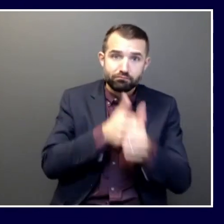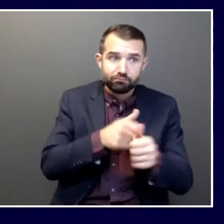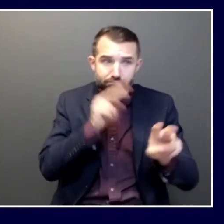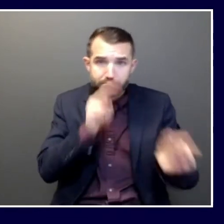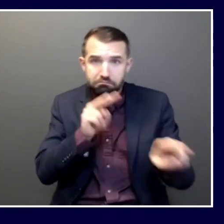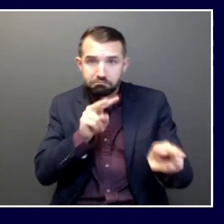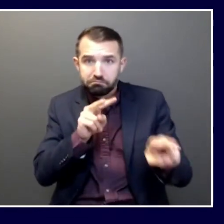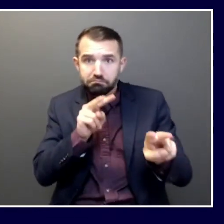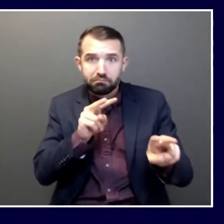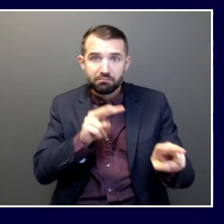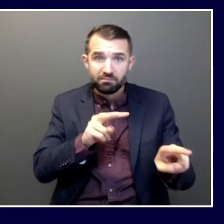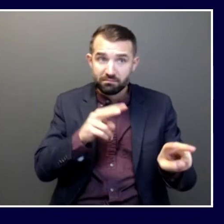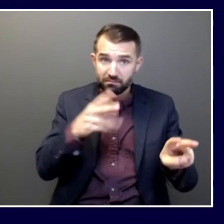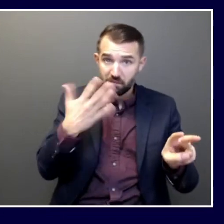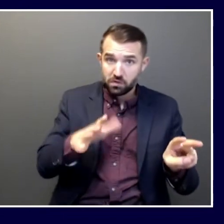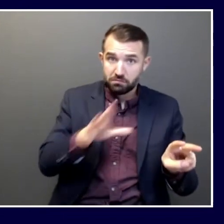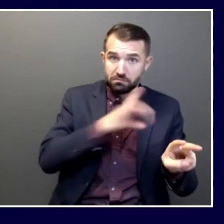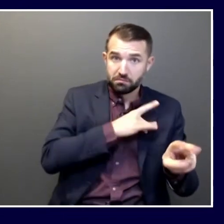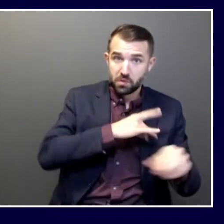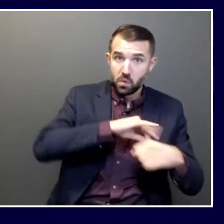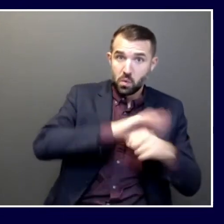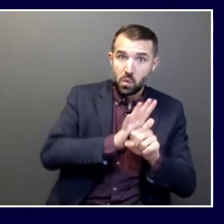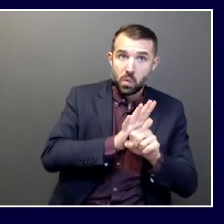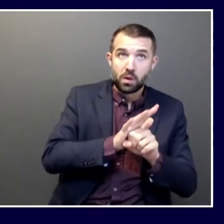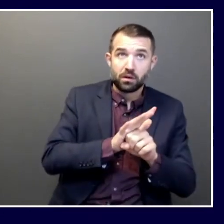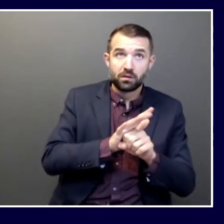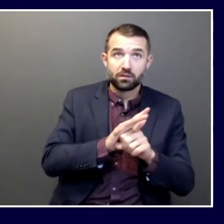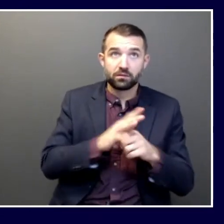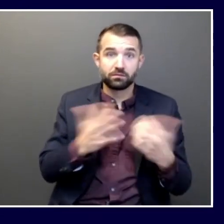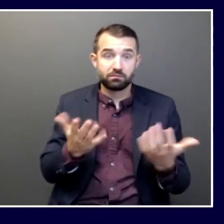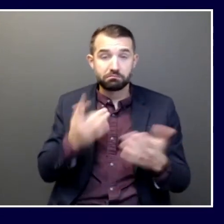done, the vaccine was found to be